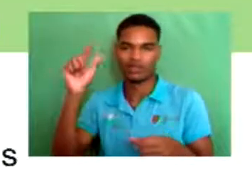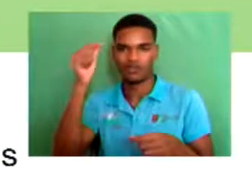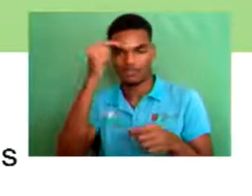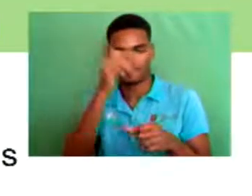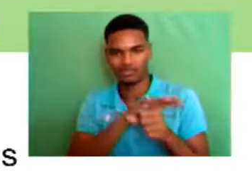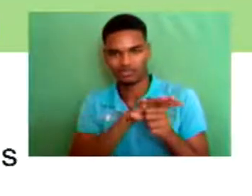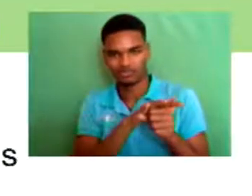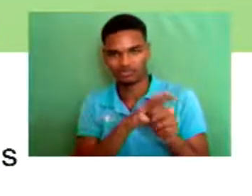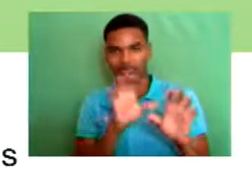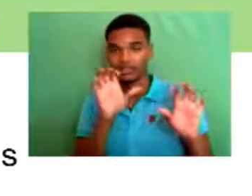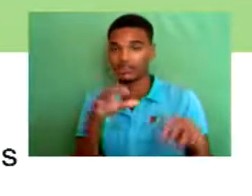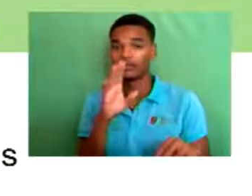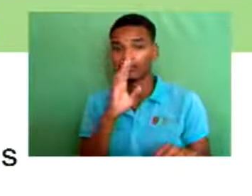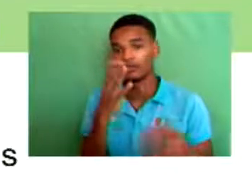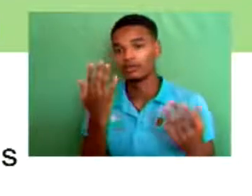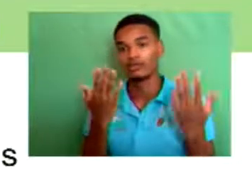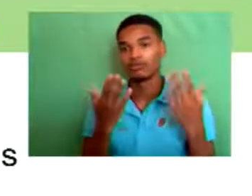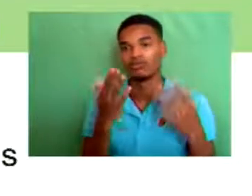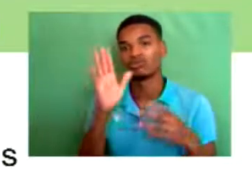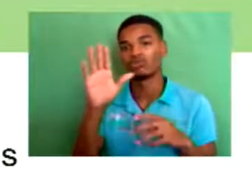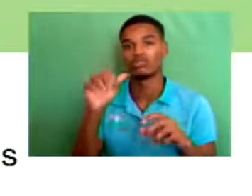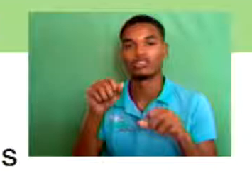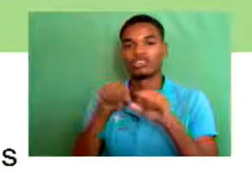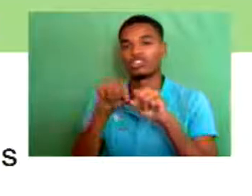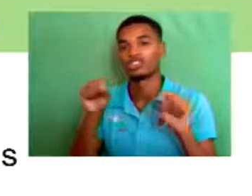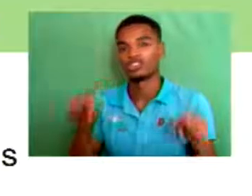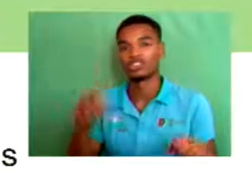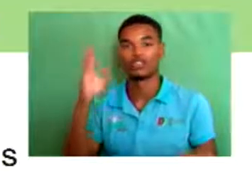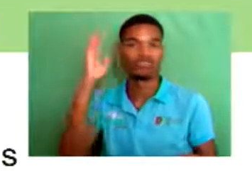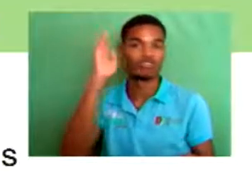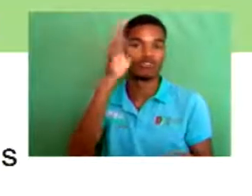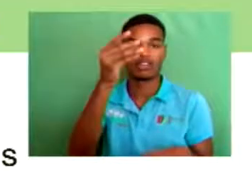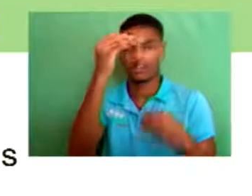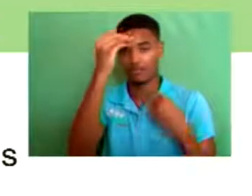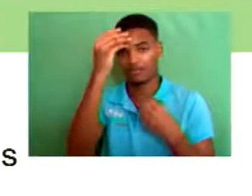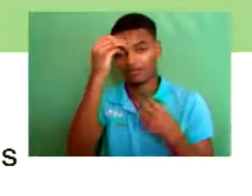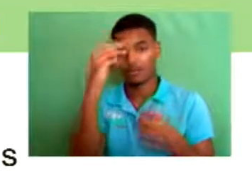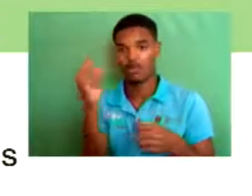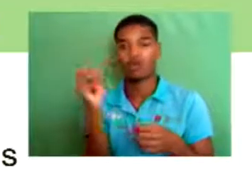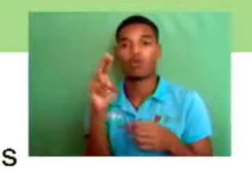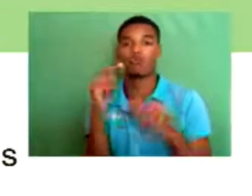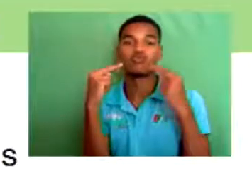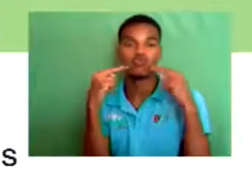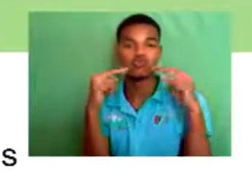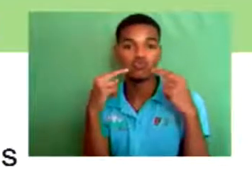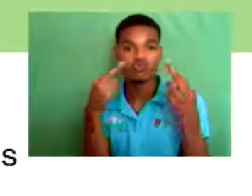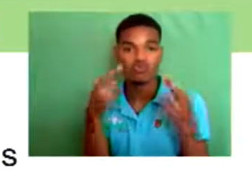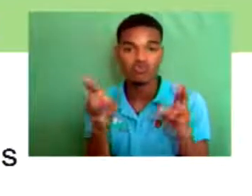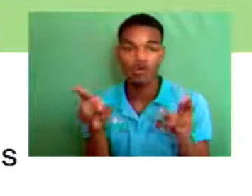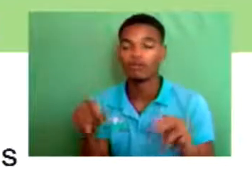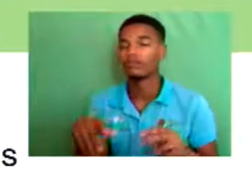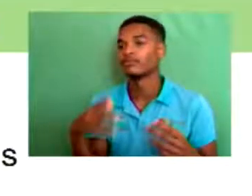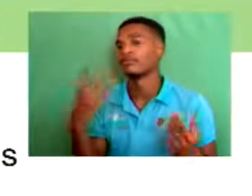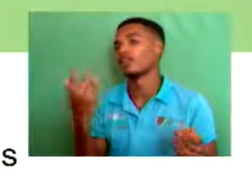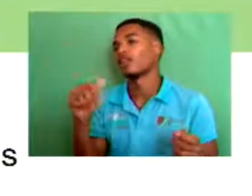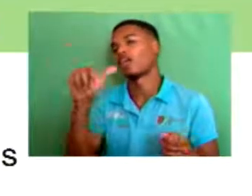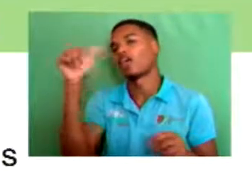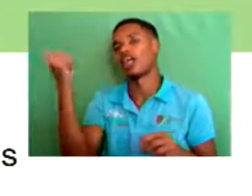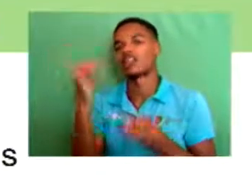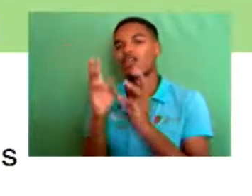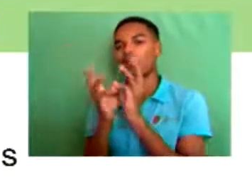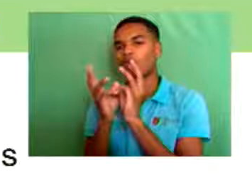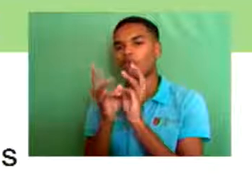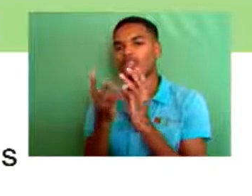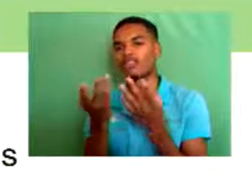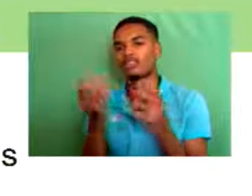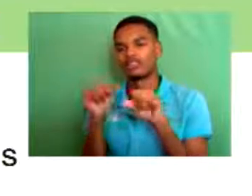It could be your station directly entering information, your newsroom, third-party weather systems. It's an